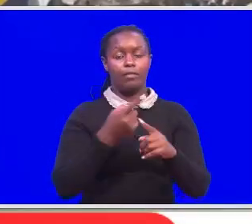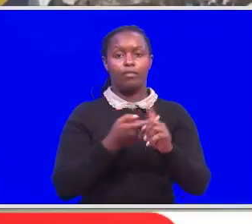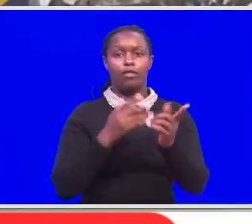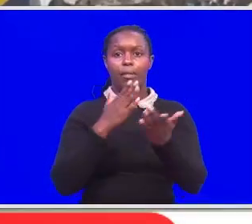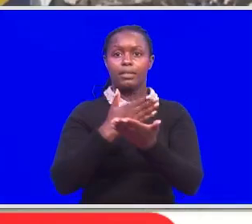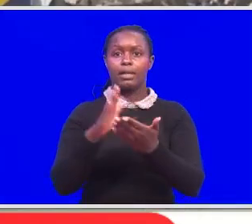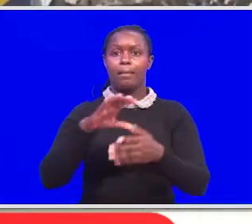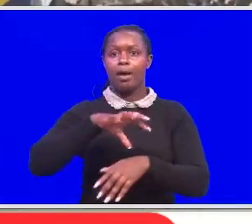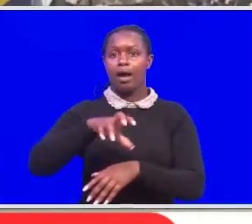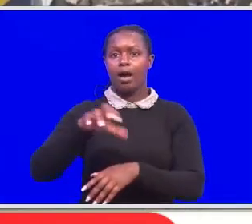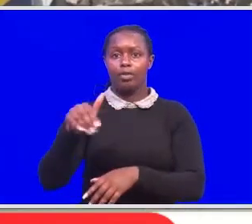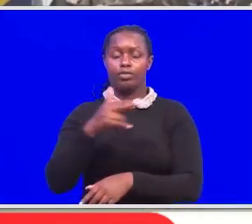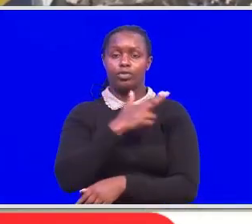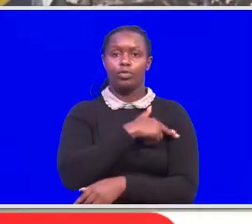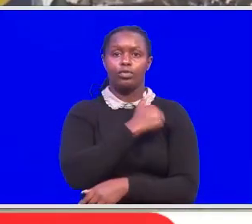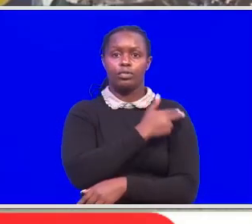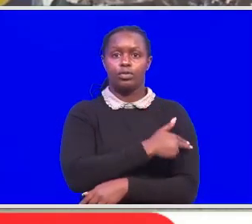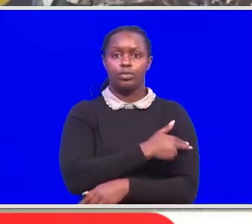Referral Hospital.